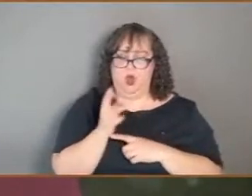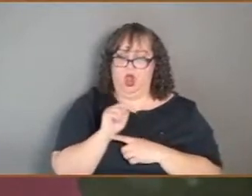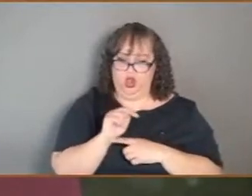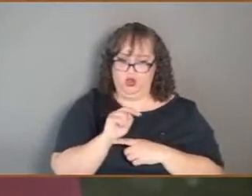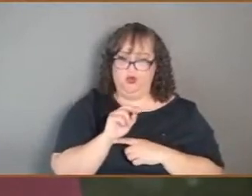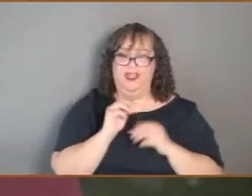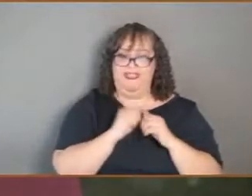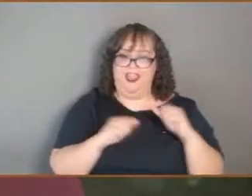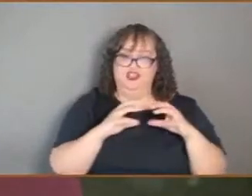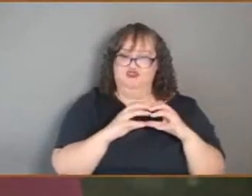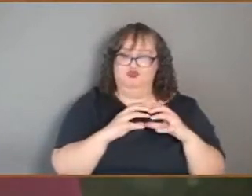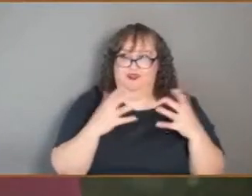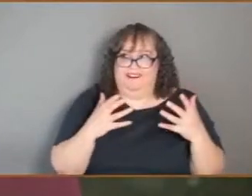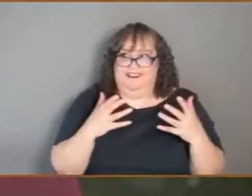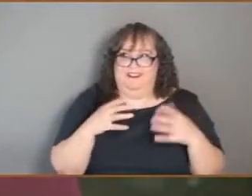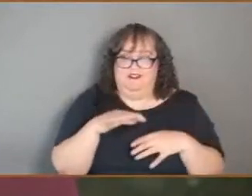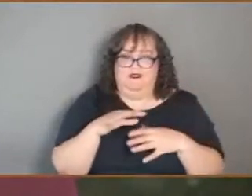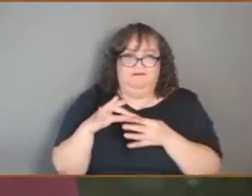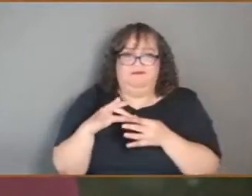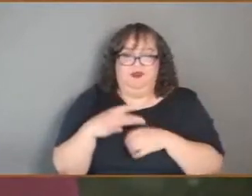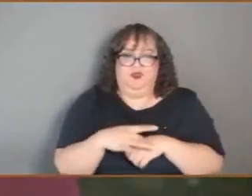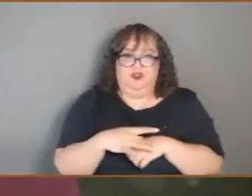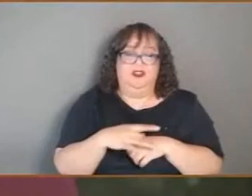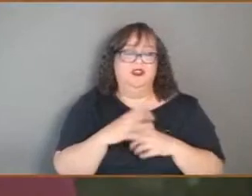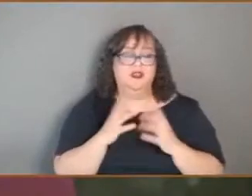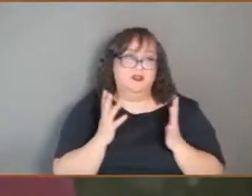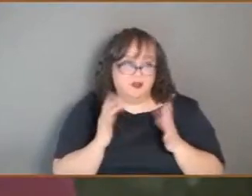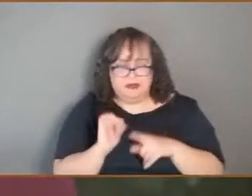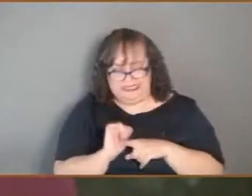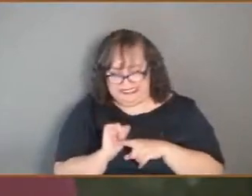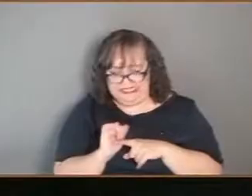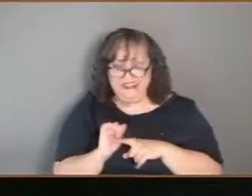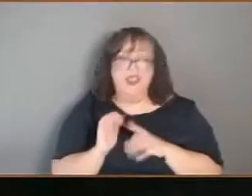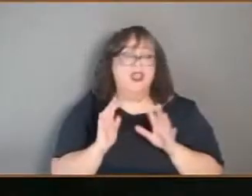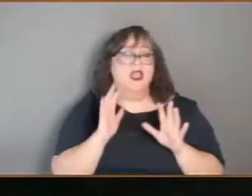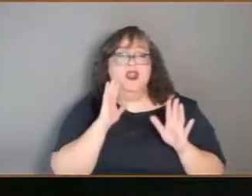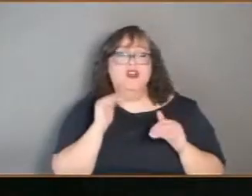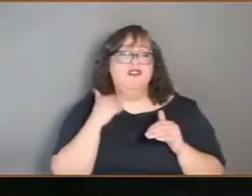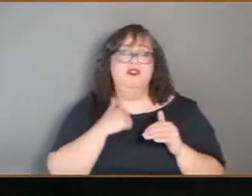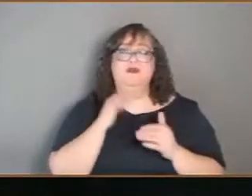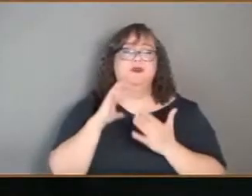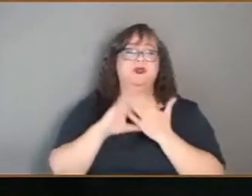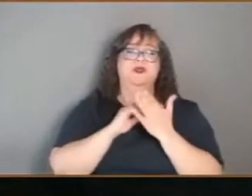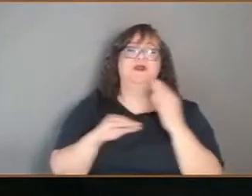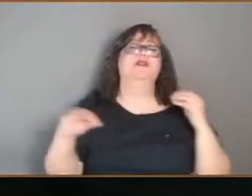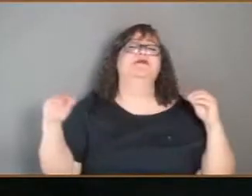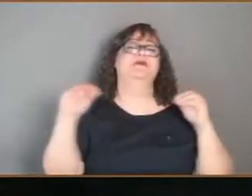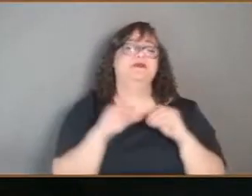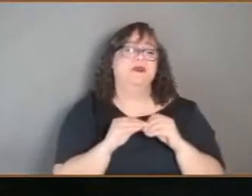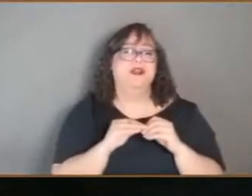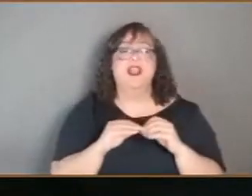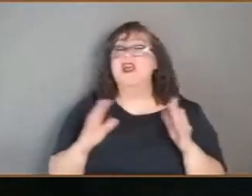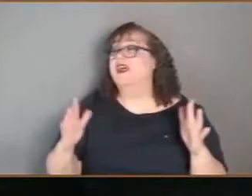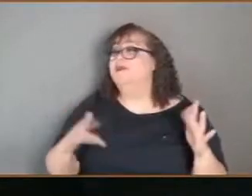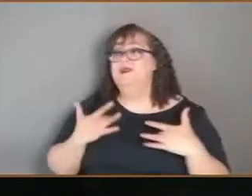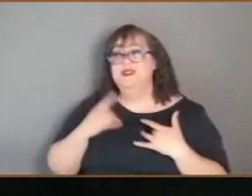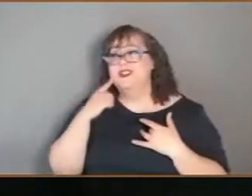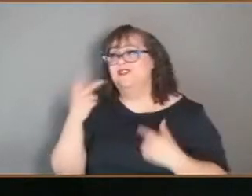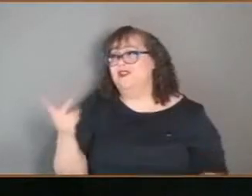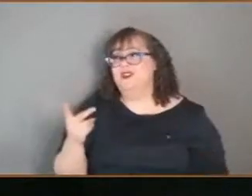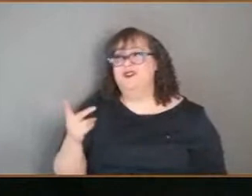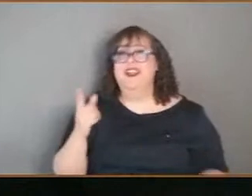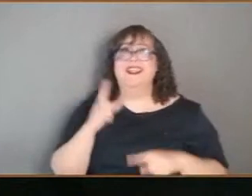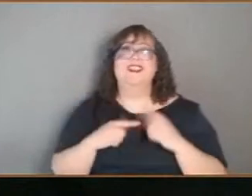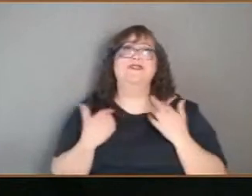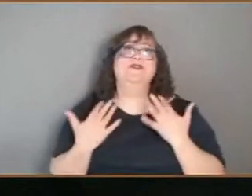mission for that 12 years, and hopefully we get a little bit more. Yeah, I'm very excited for you guys. I can't wait to hear all